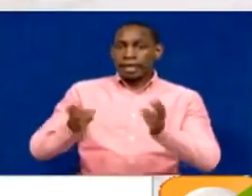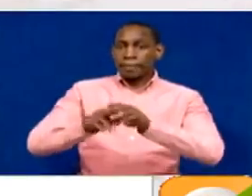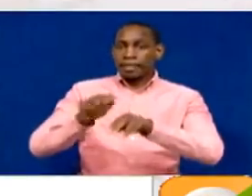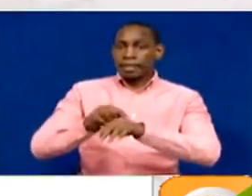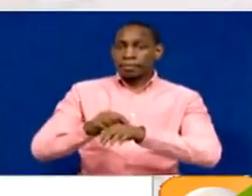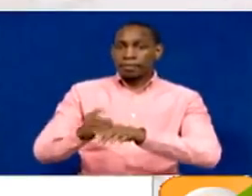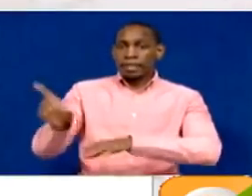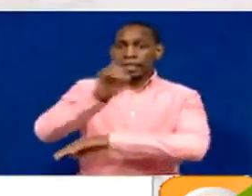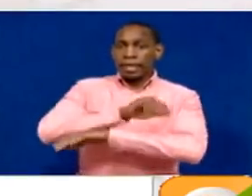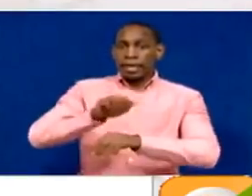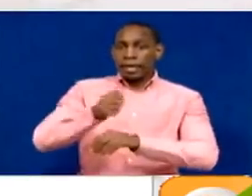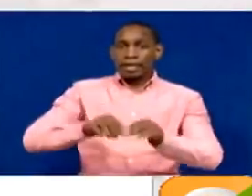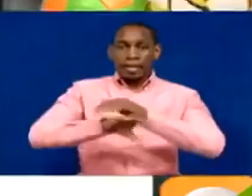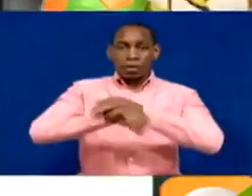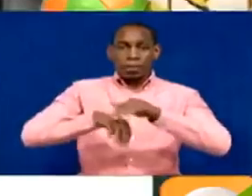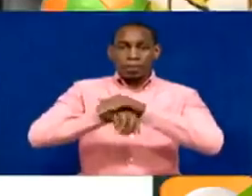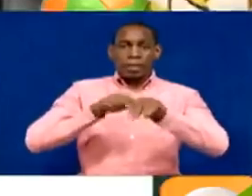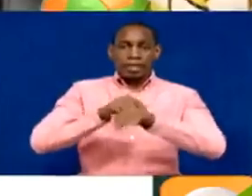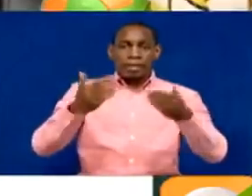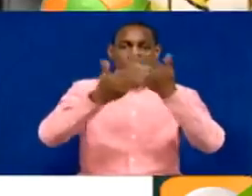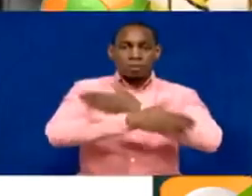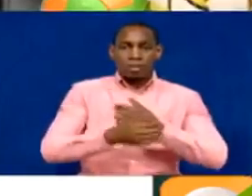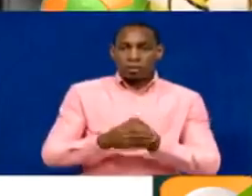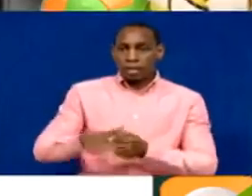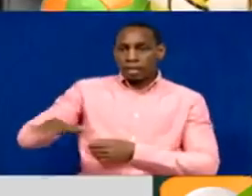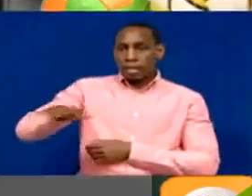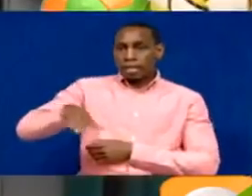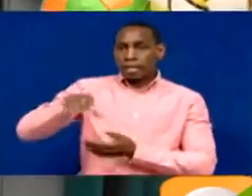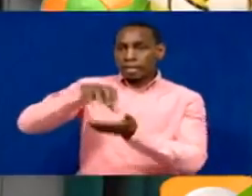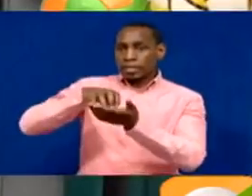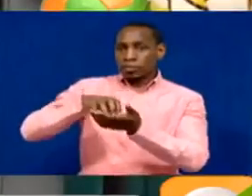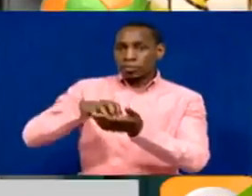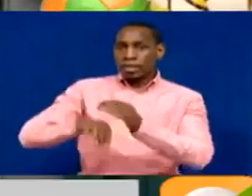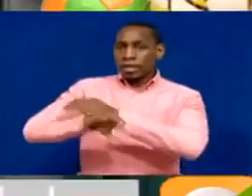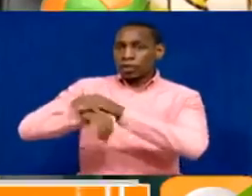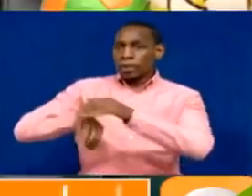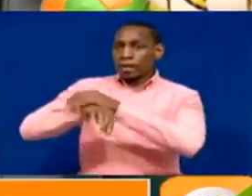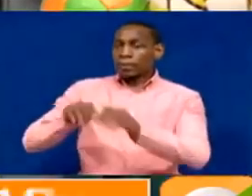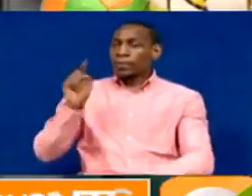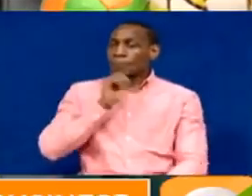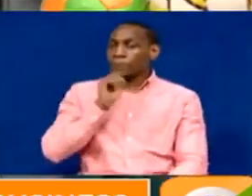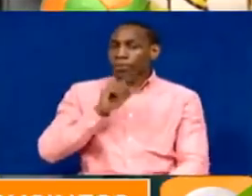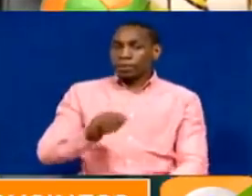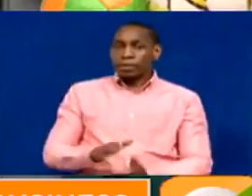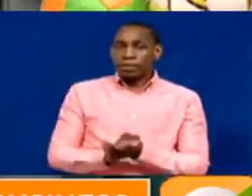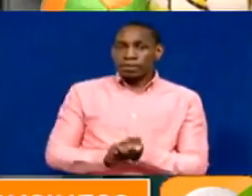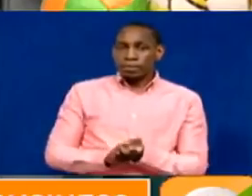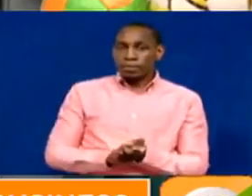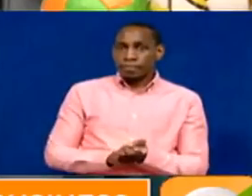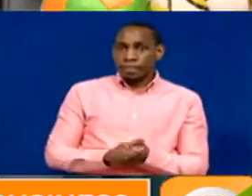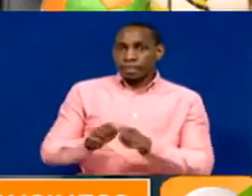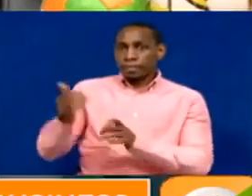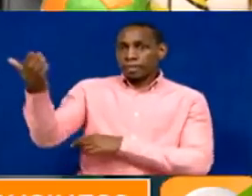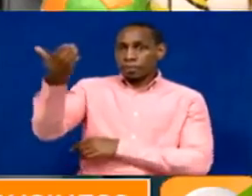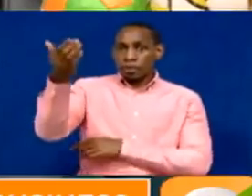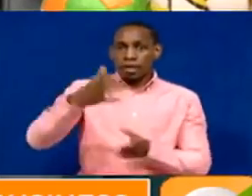broad daylight, while others at night. Within the stage, wizi na inakuwa ni mingi. Utasapata hata mmoja wetu wenye